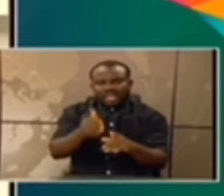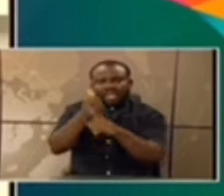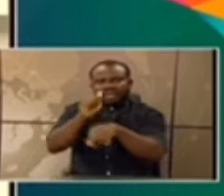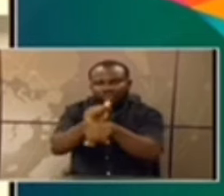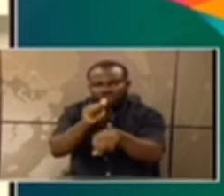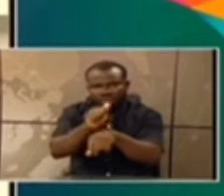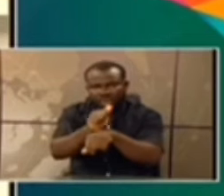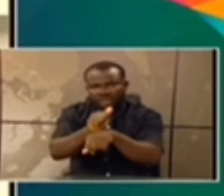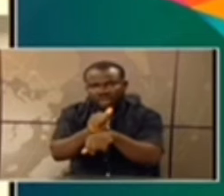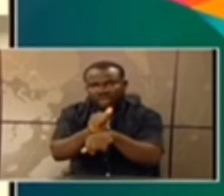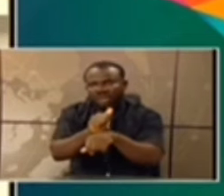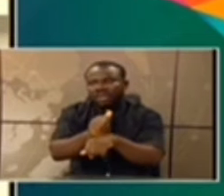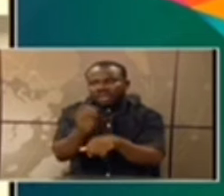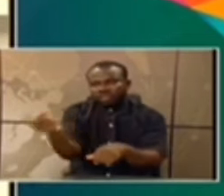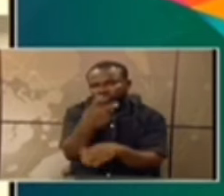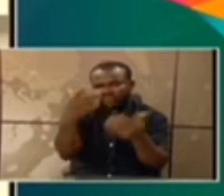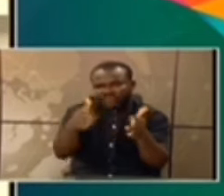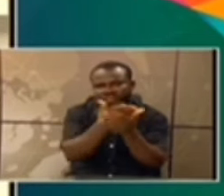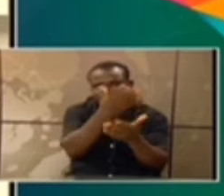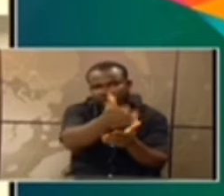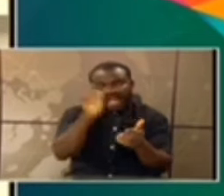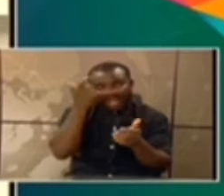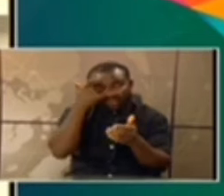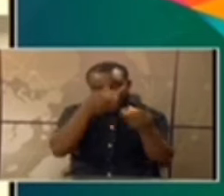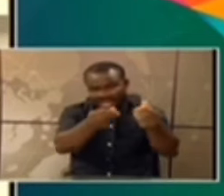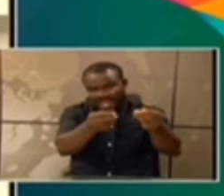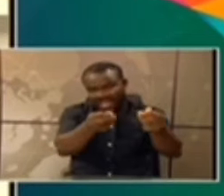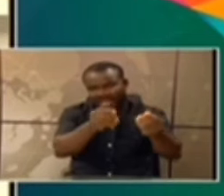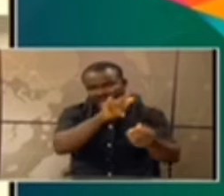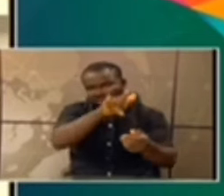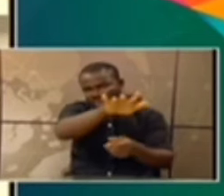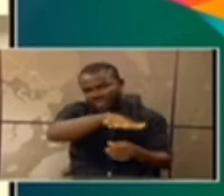Mato abanya asase wo airport. Wa wuni muho.